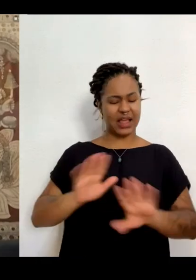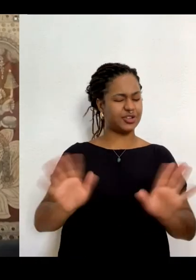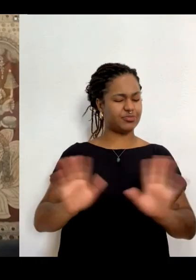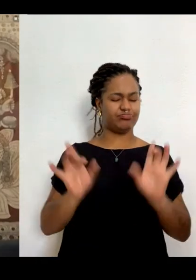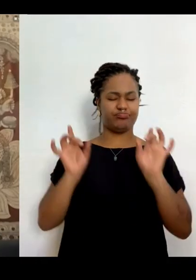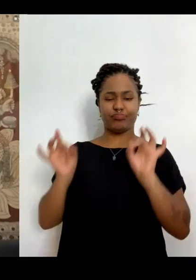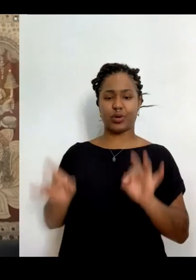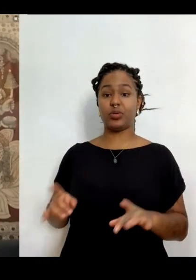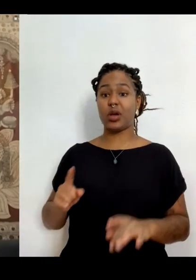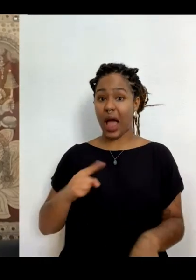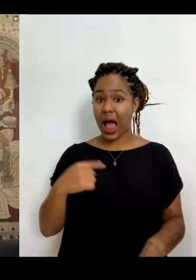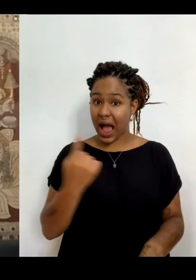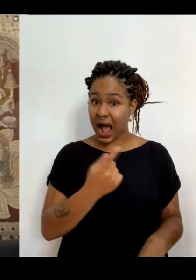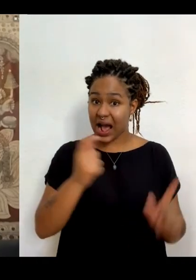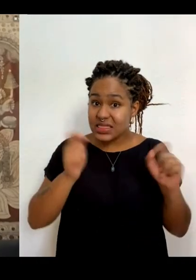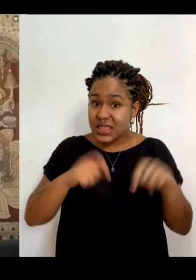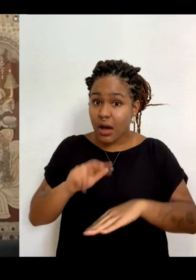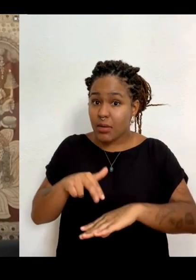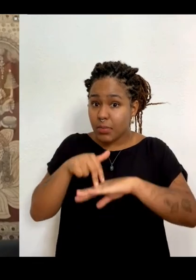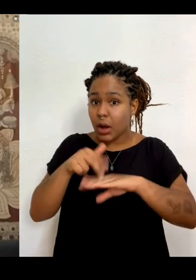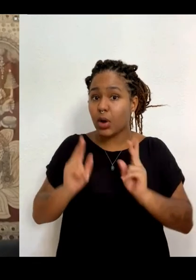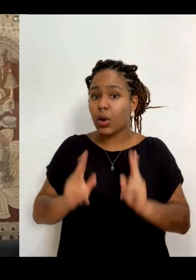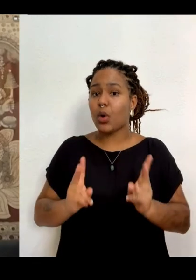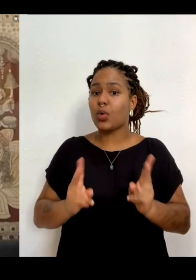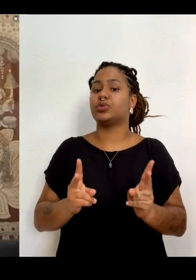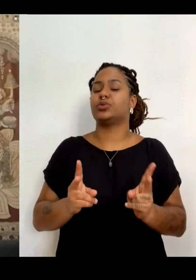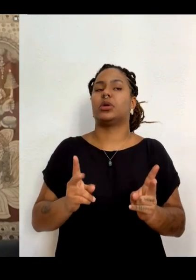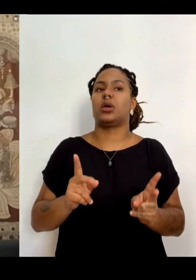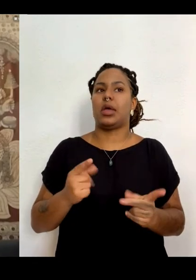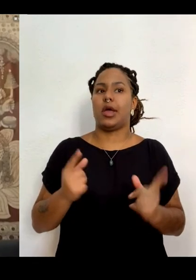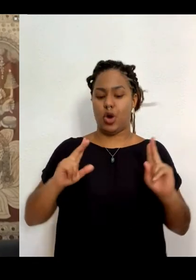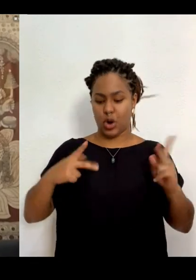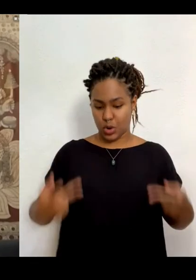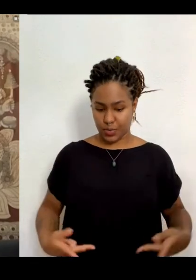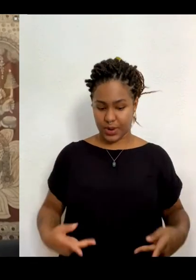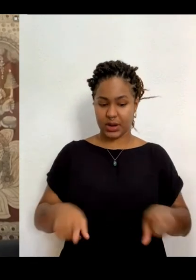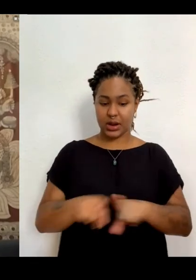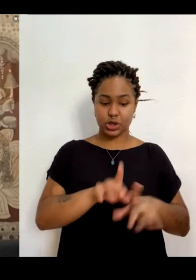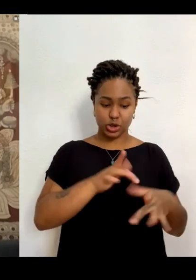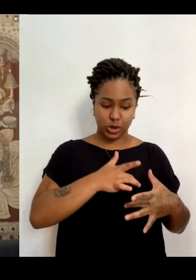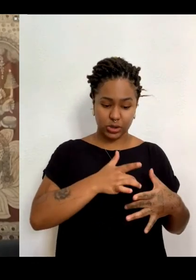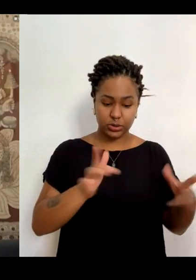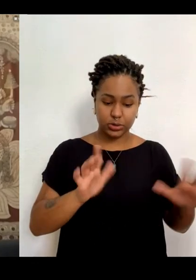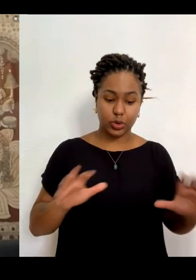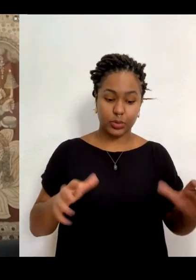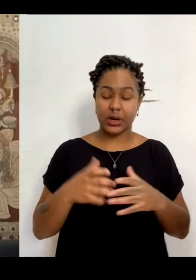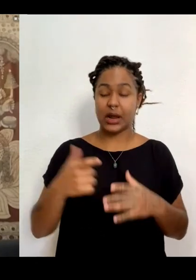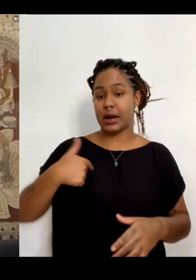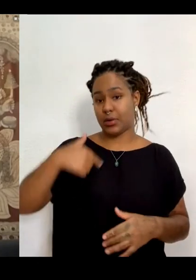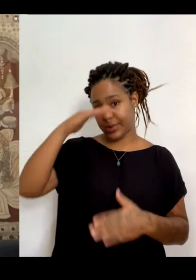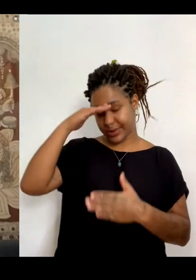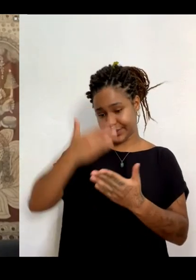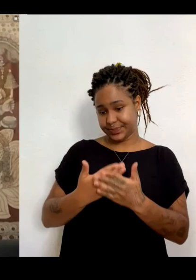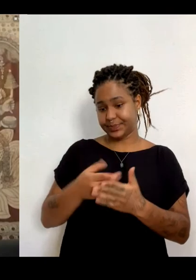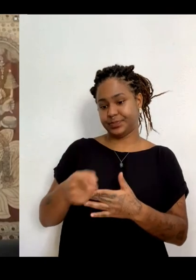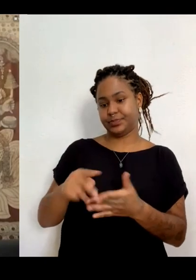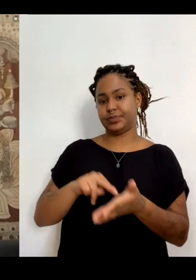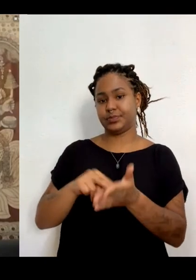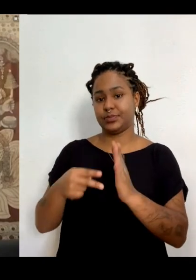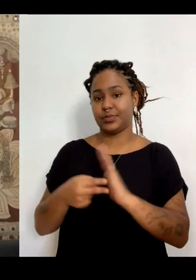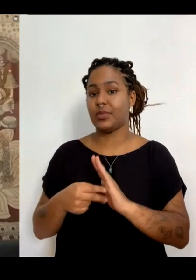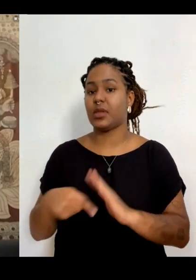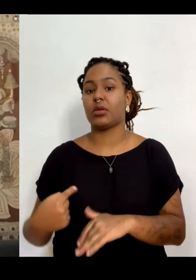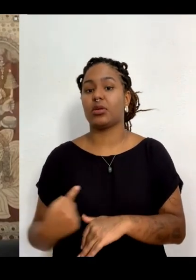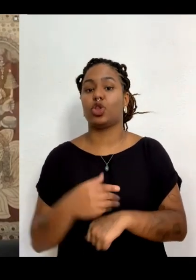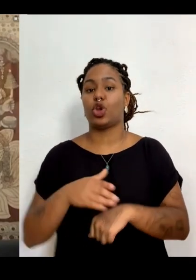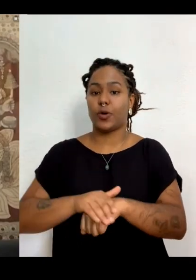and our deep Humanity that's why for me a democracy means keeping human beings in the picture not treating humans as